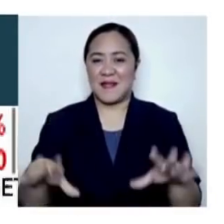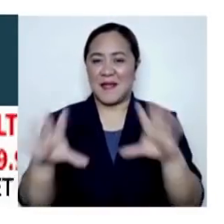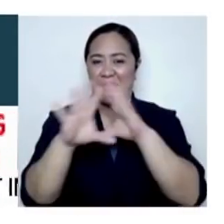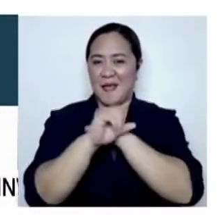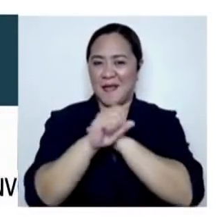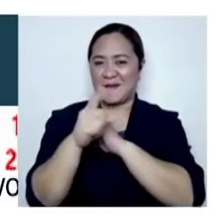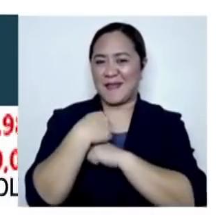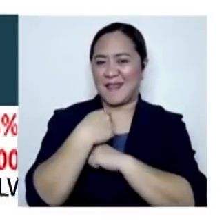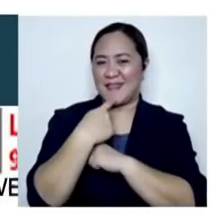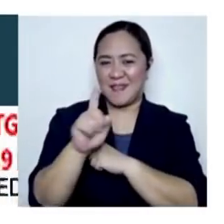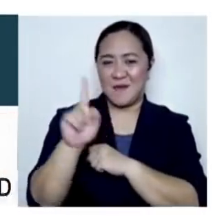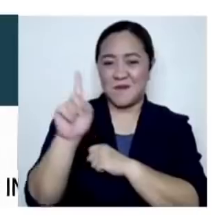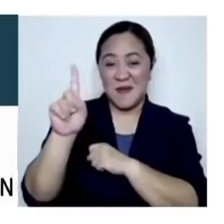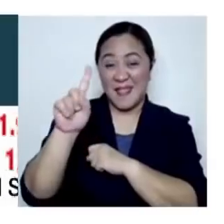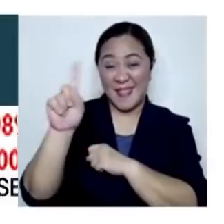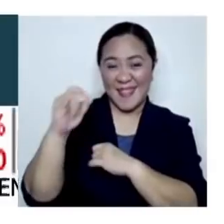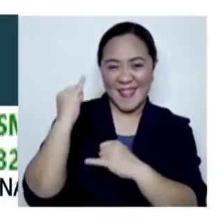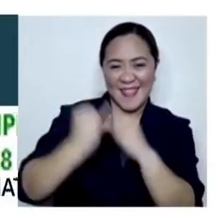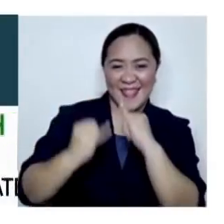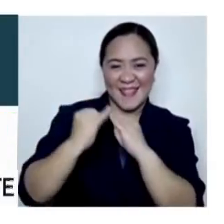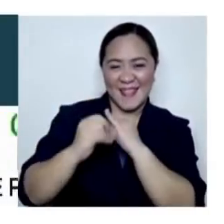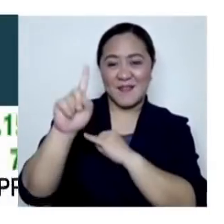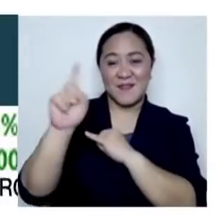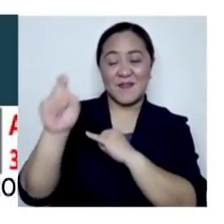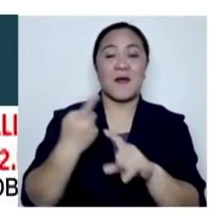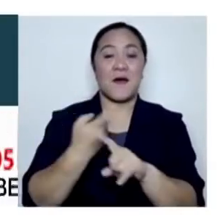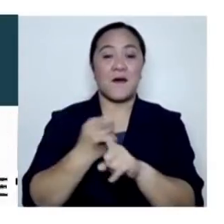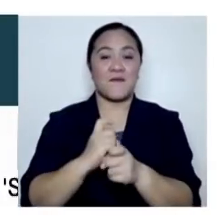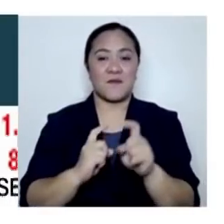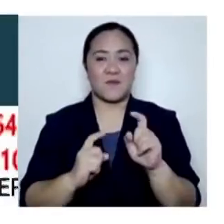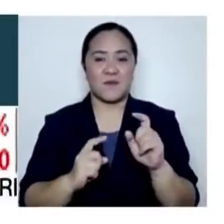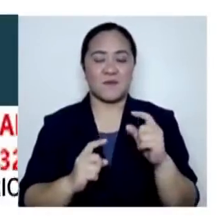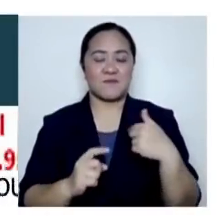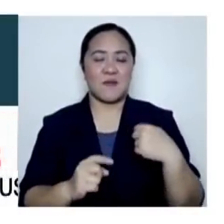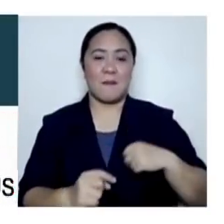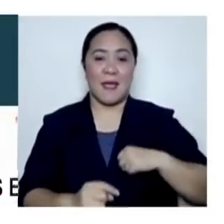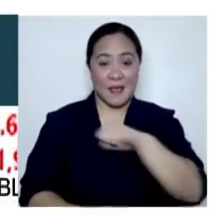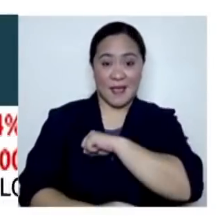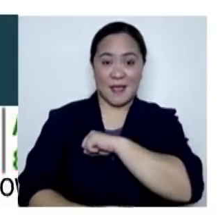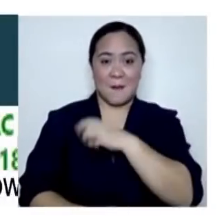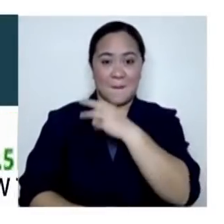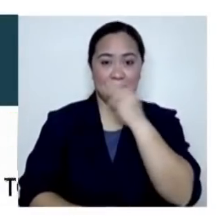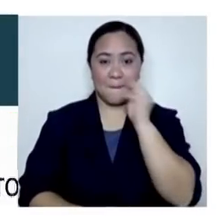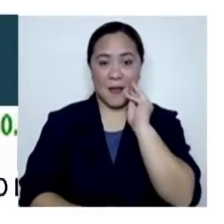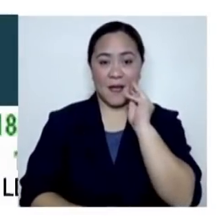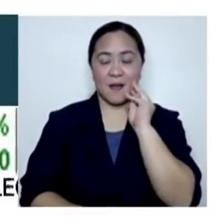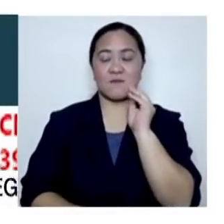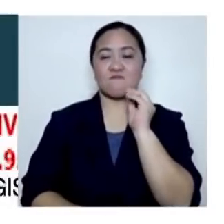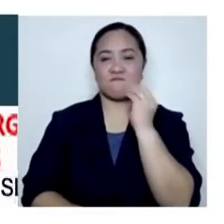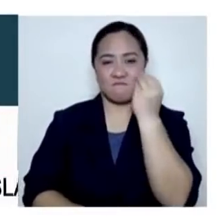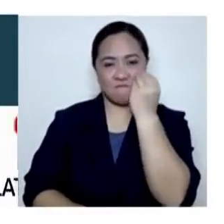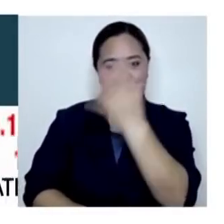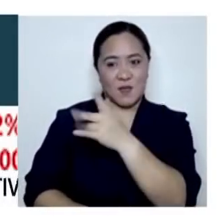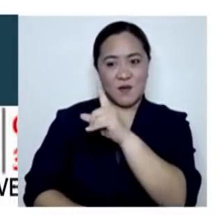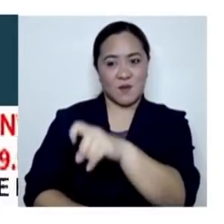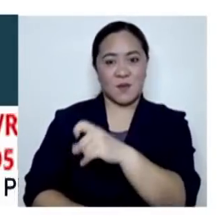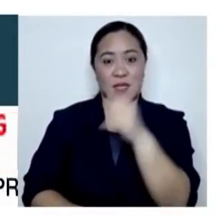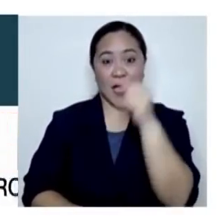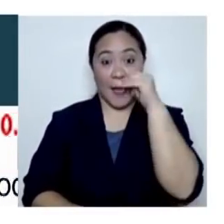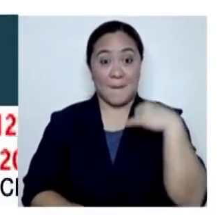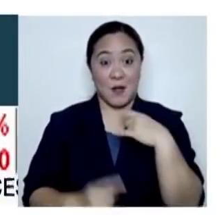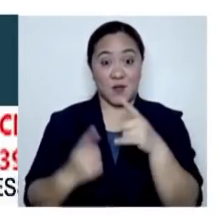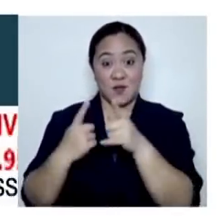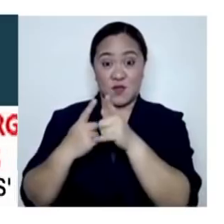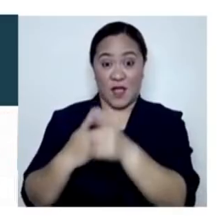that someone from the office of Senator Manny Pacquiao tried to convince you as late as last night to run as his